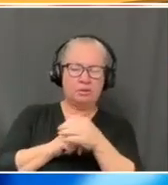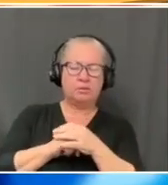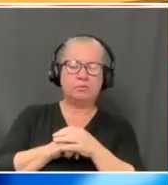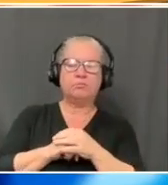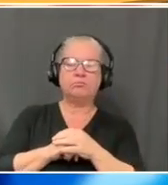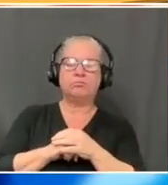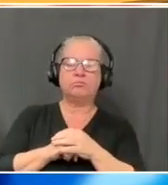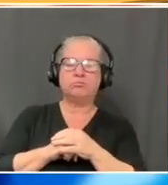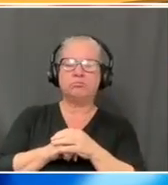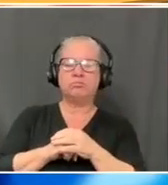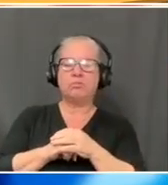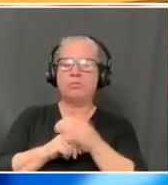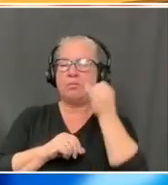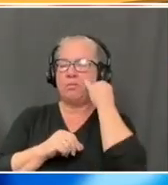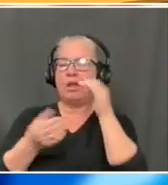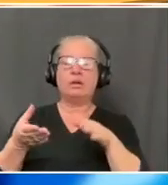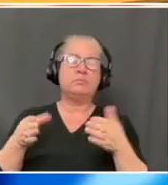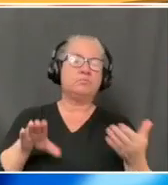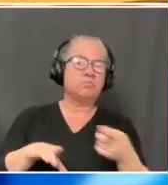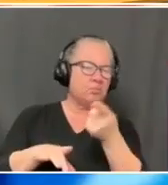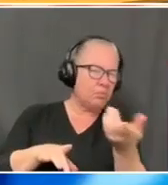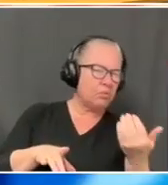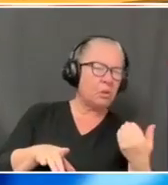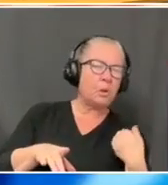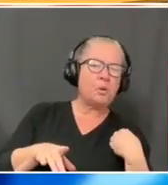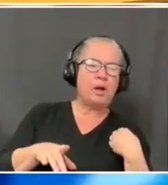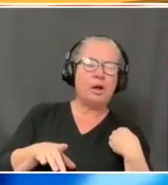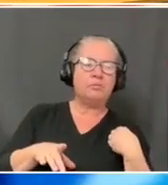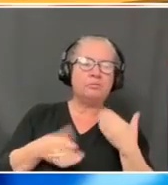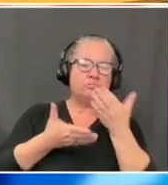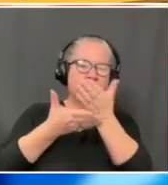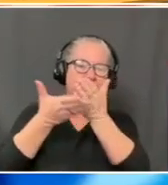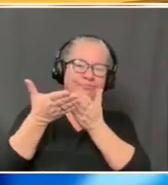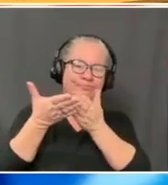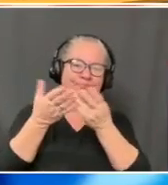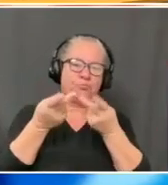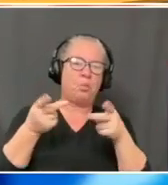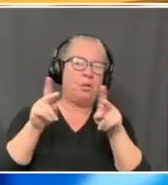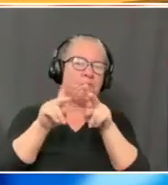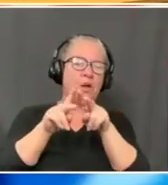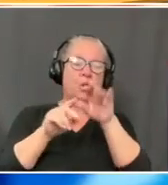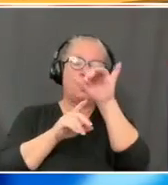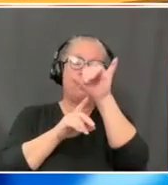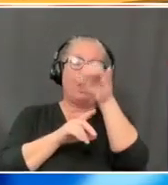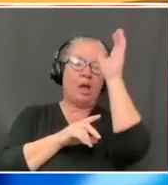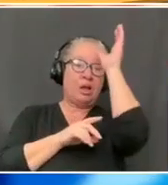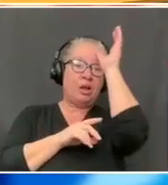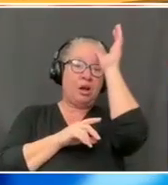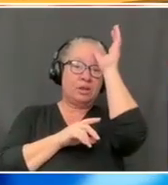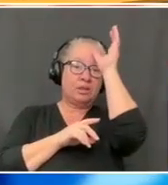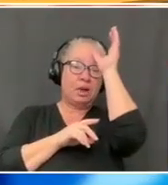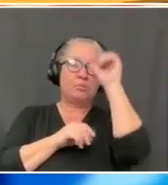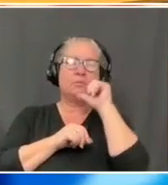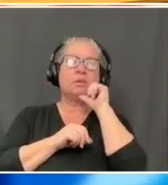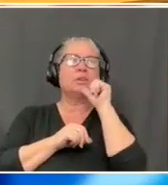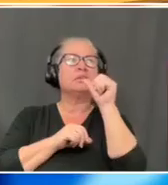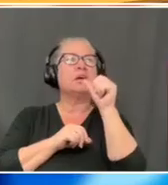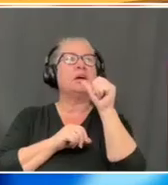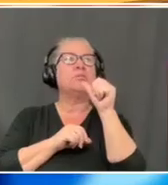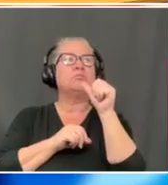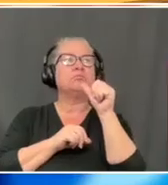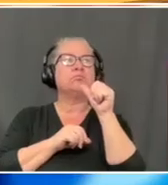death, there's still a remaining value. That concept doesn't really exist for school districts. However,